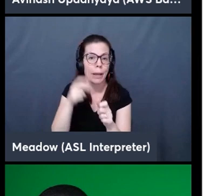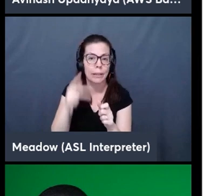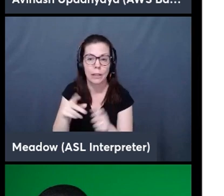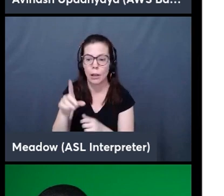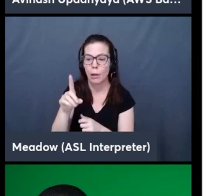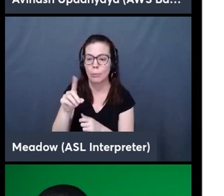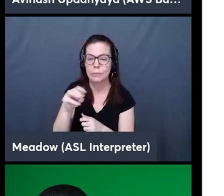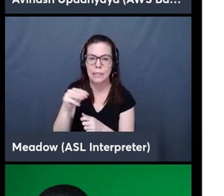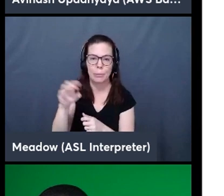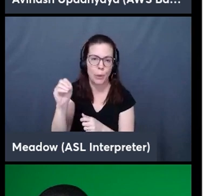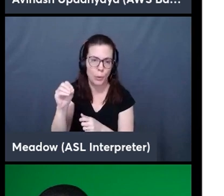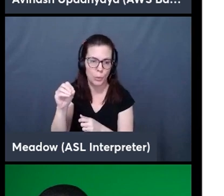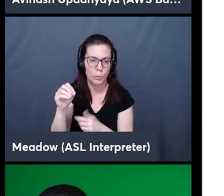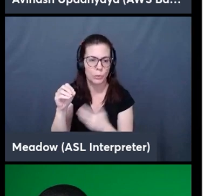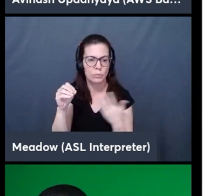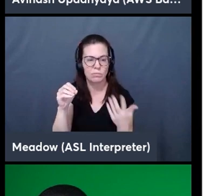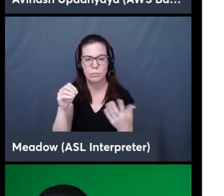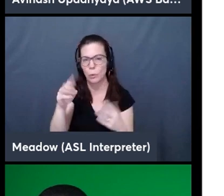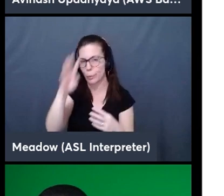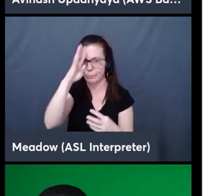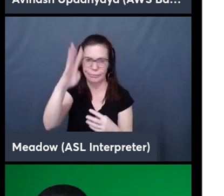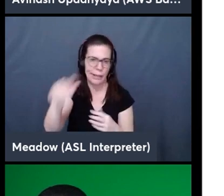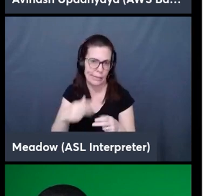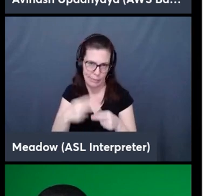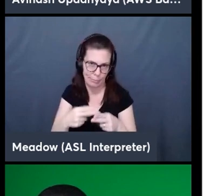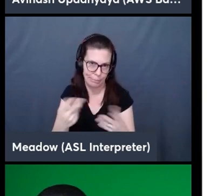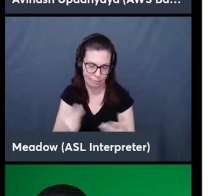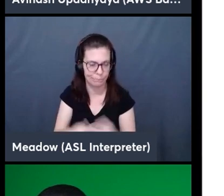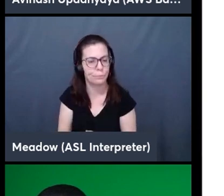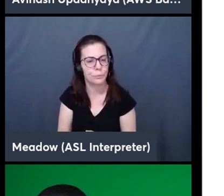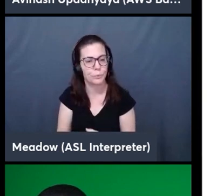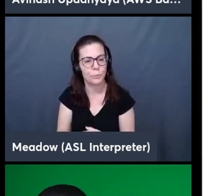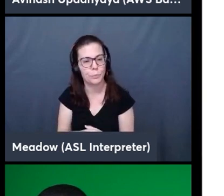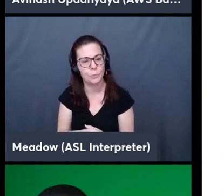demo. We can give any name.